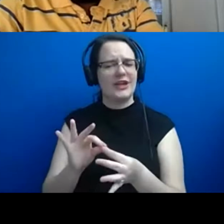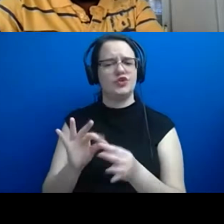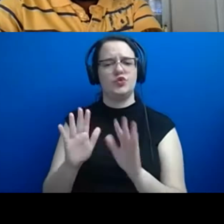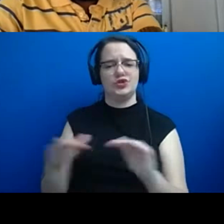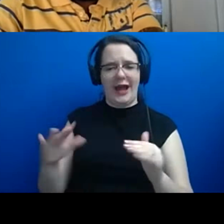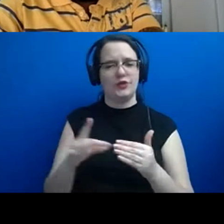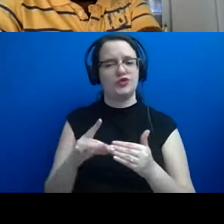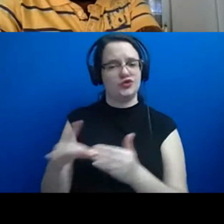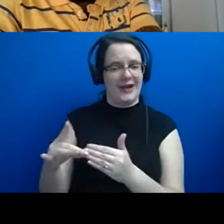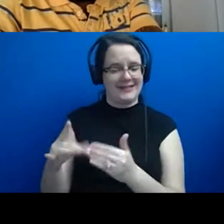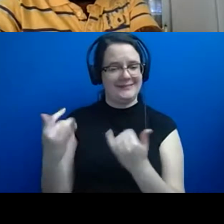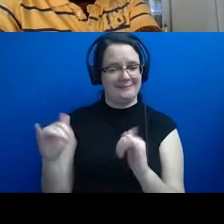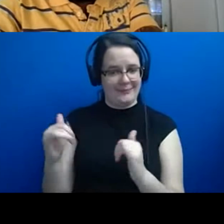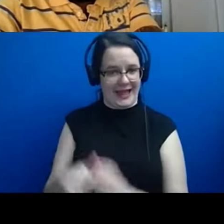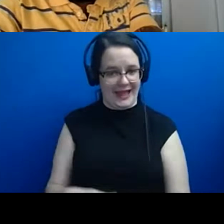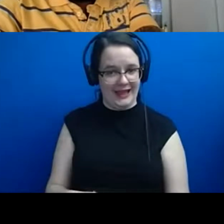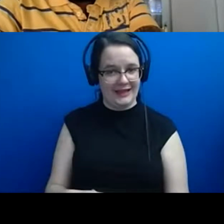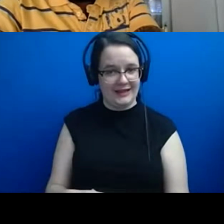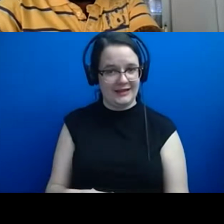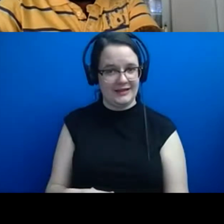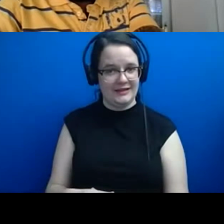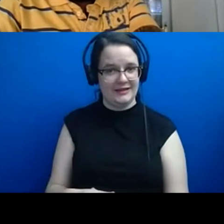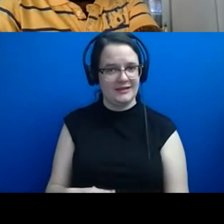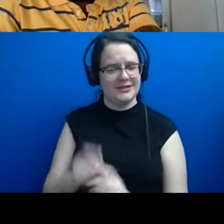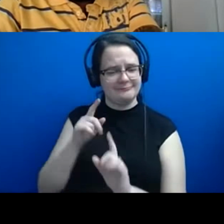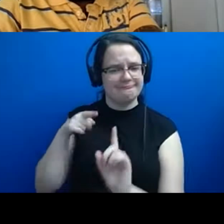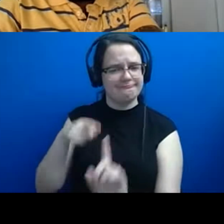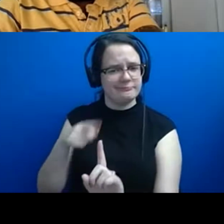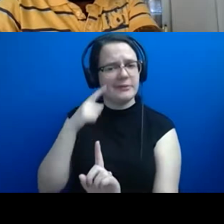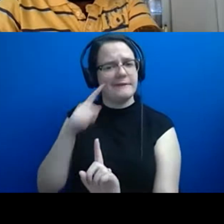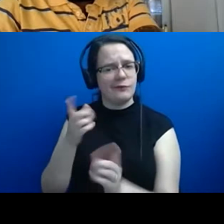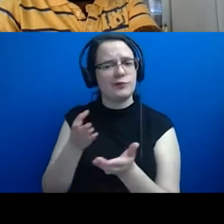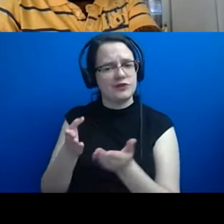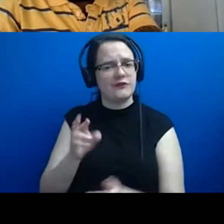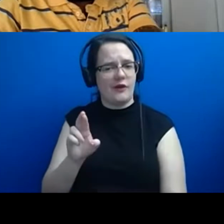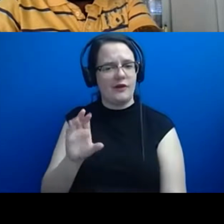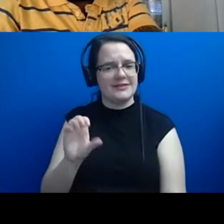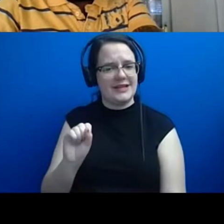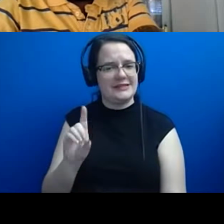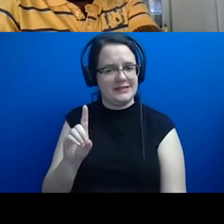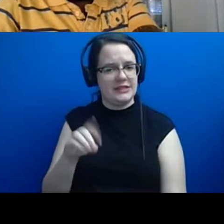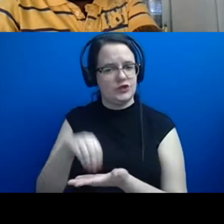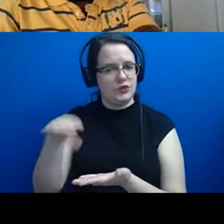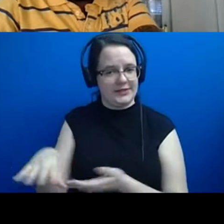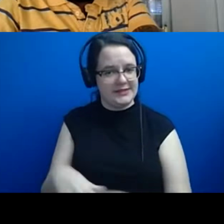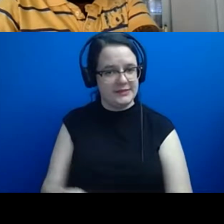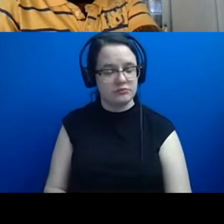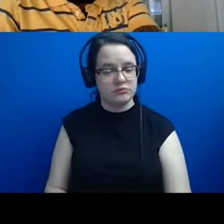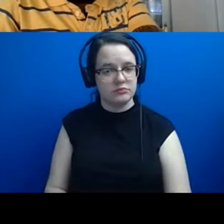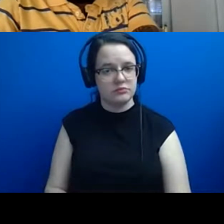that serve RCSD students. And so